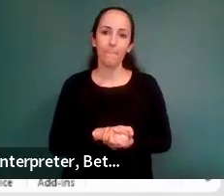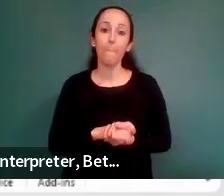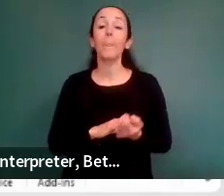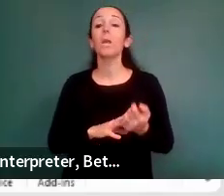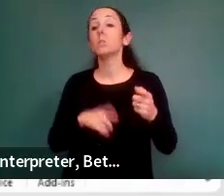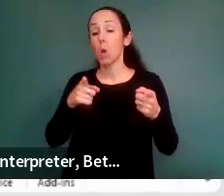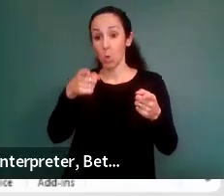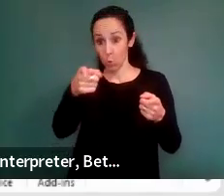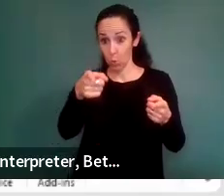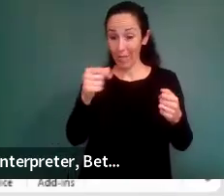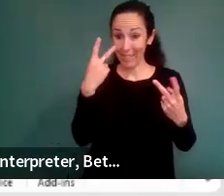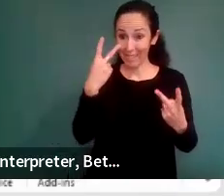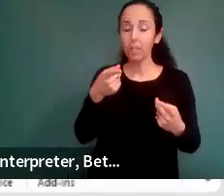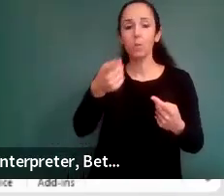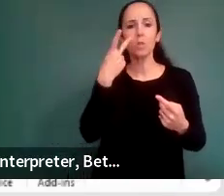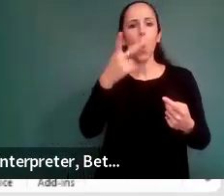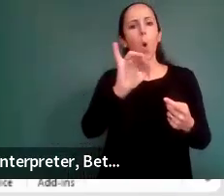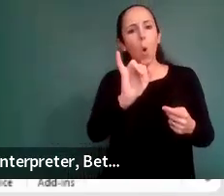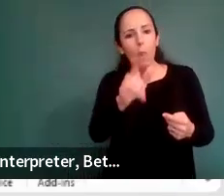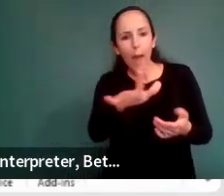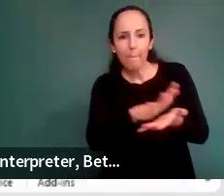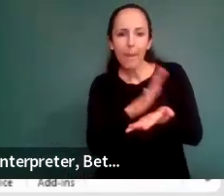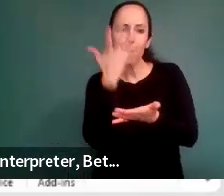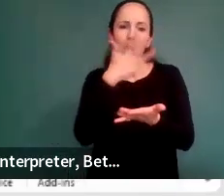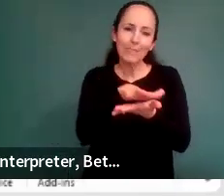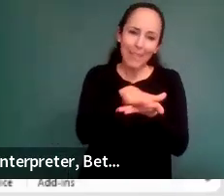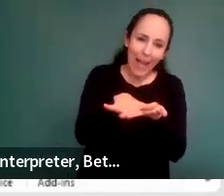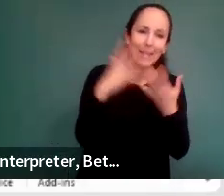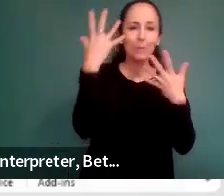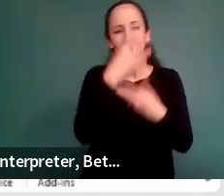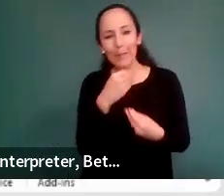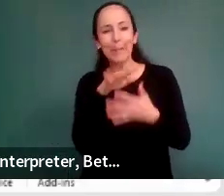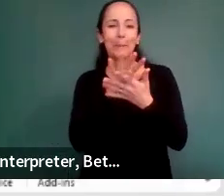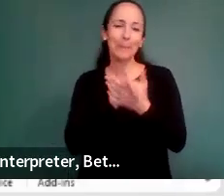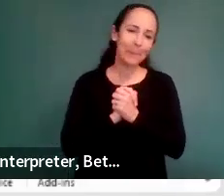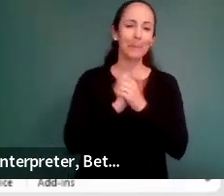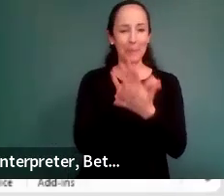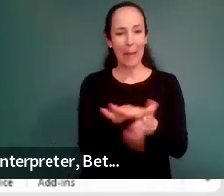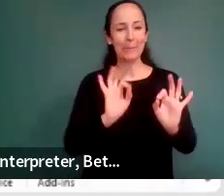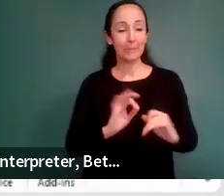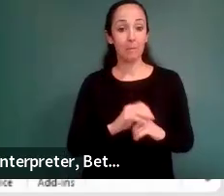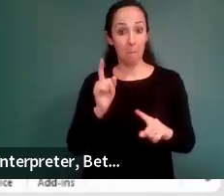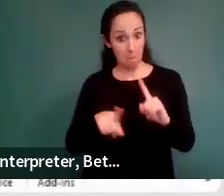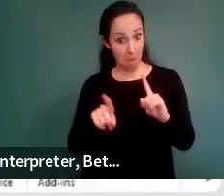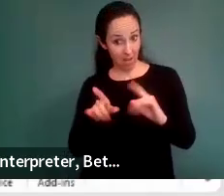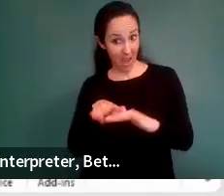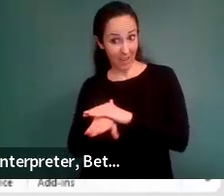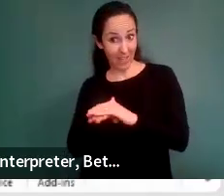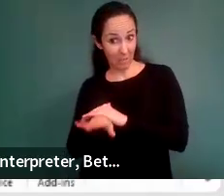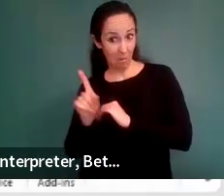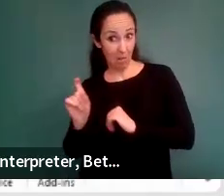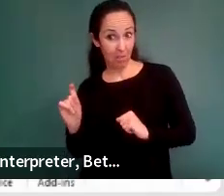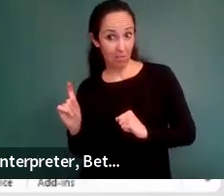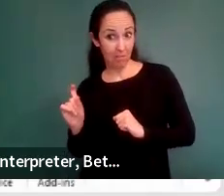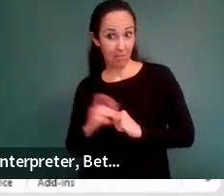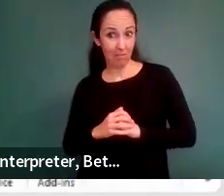and really nice and really approachable and what have you, right? But you're really not sure if it's accessible. And you really need and want